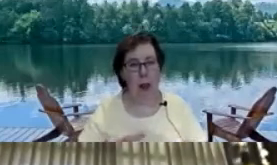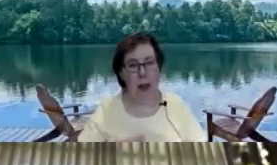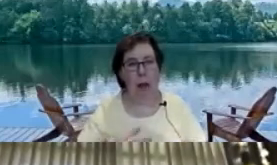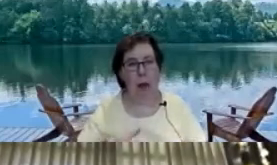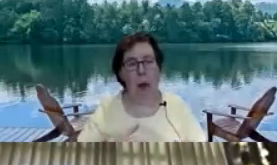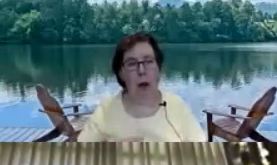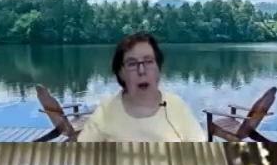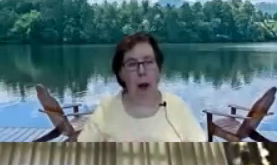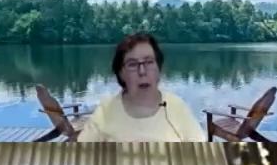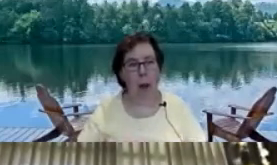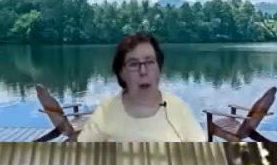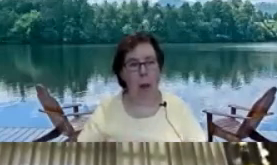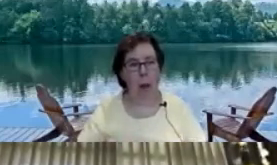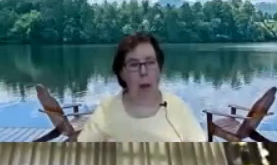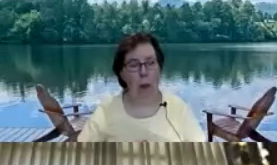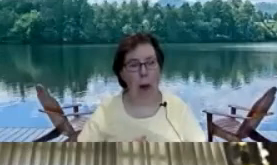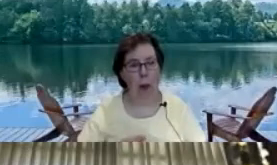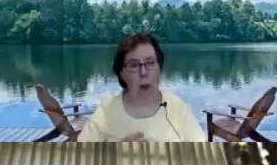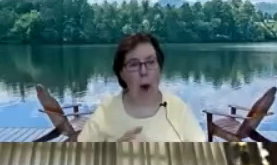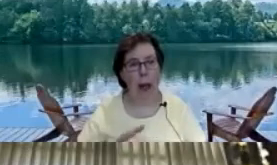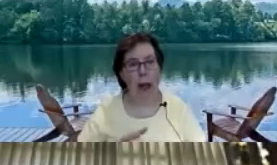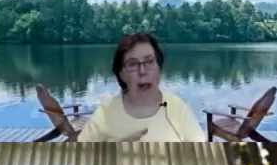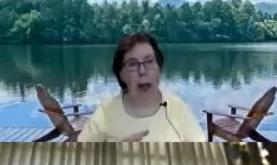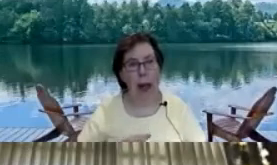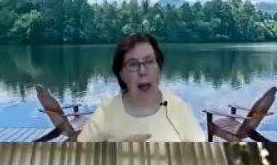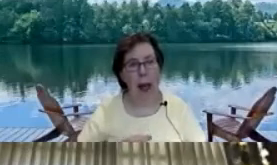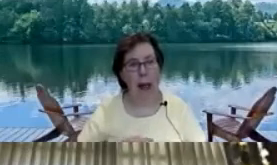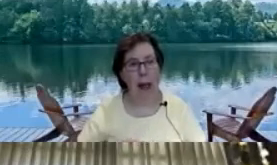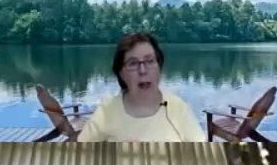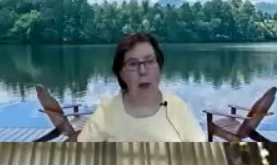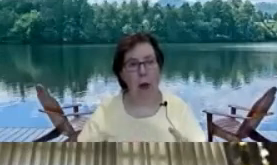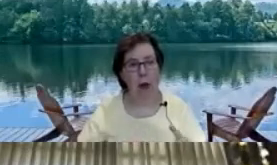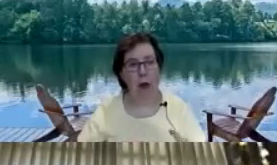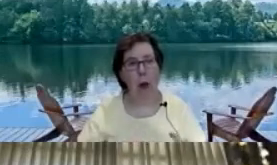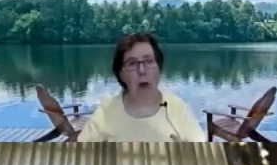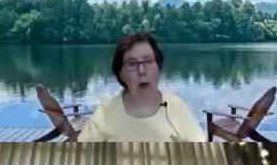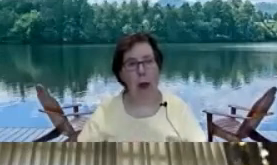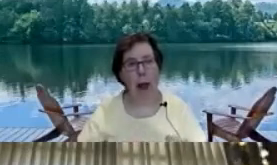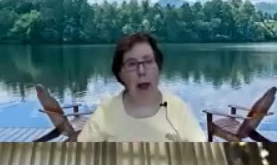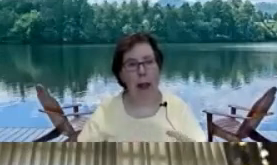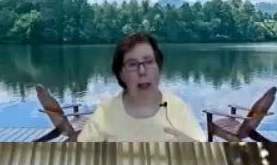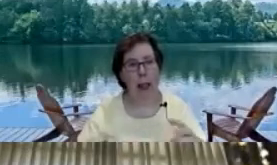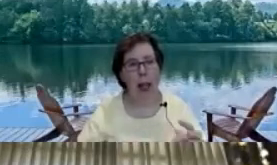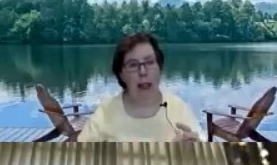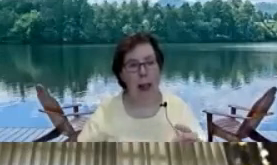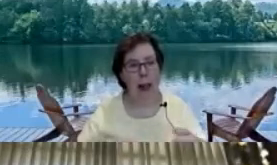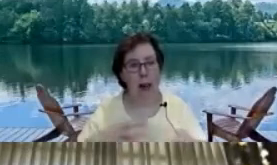positioned, his leg, the light, what can we say about some of those elements?